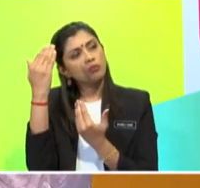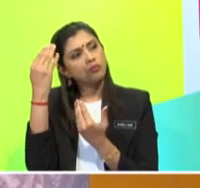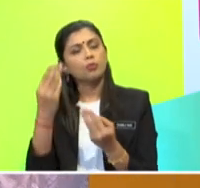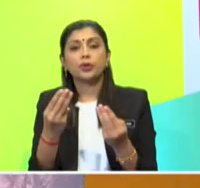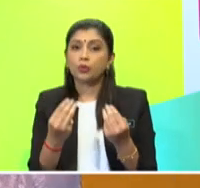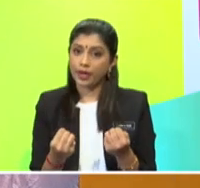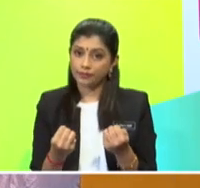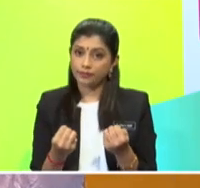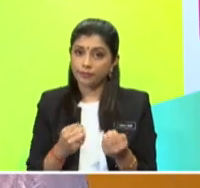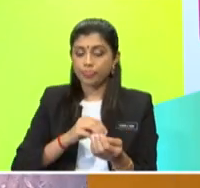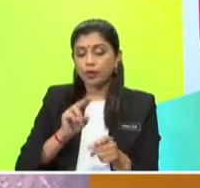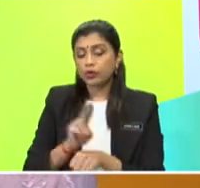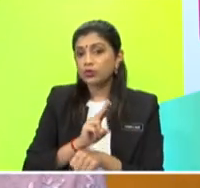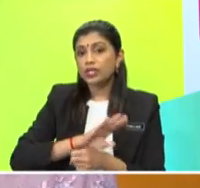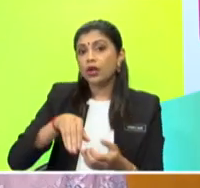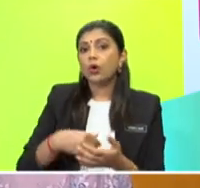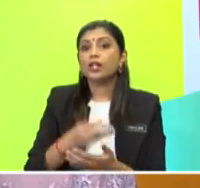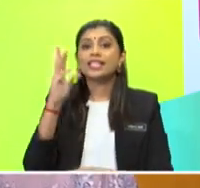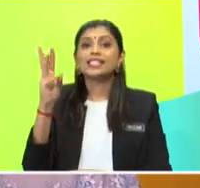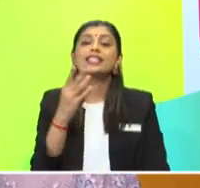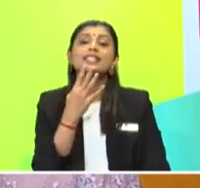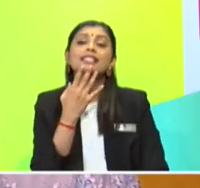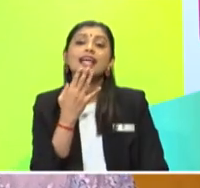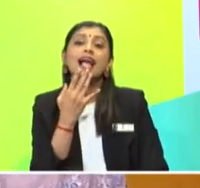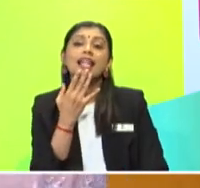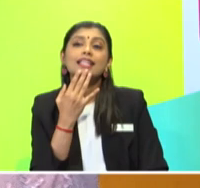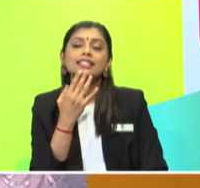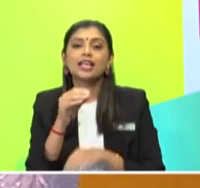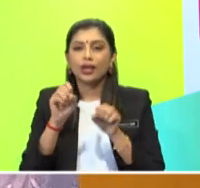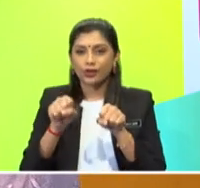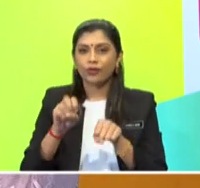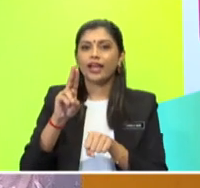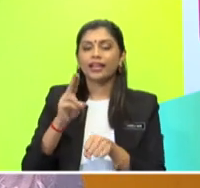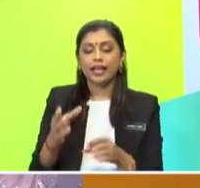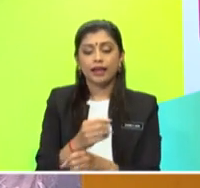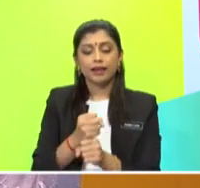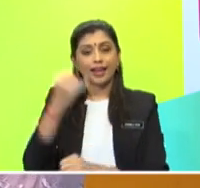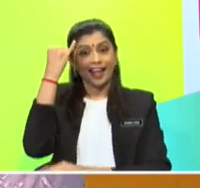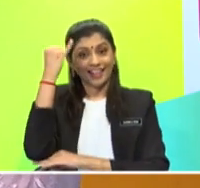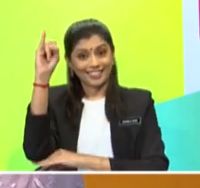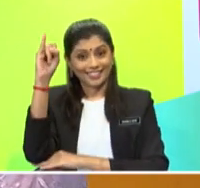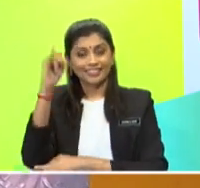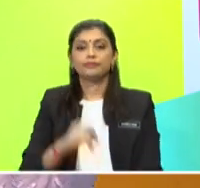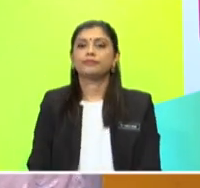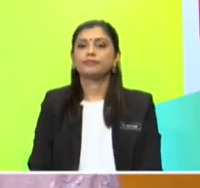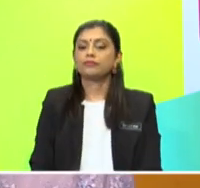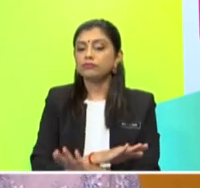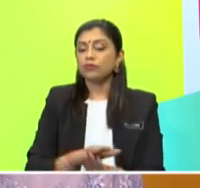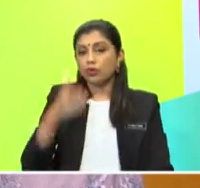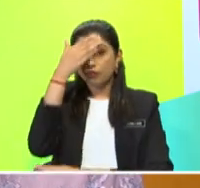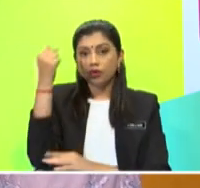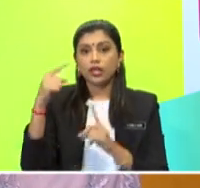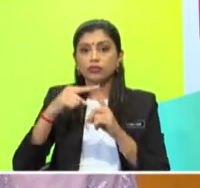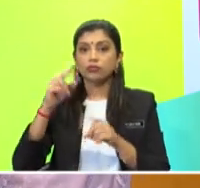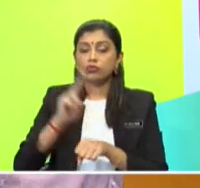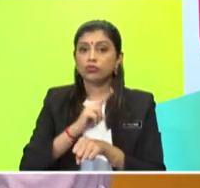with all these six colors, students will be incorporating together with these sentence connectors, linking with and cohesive devices